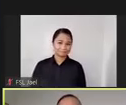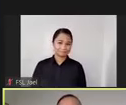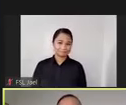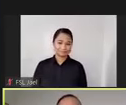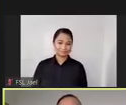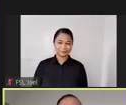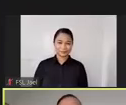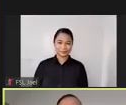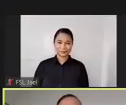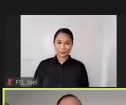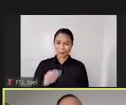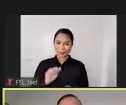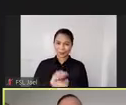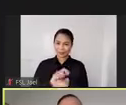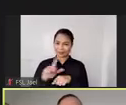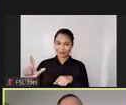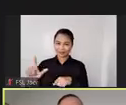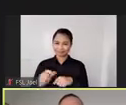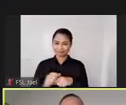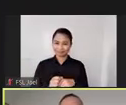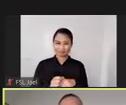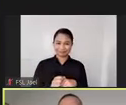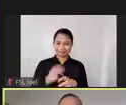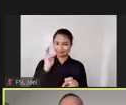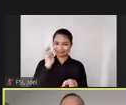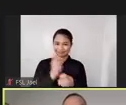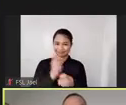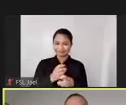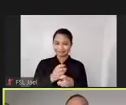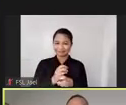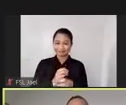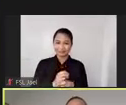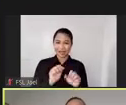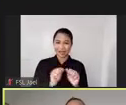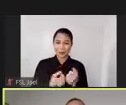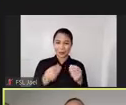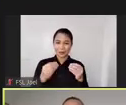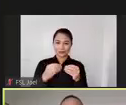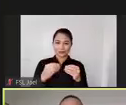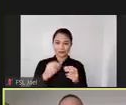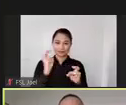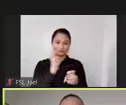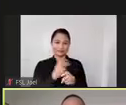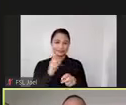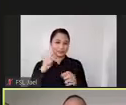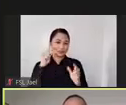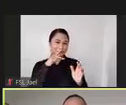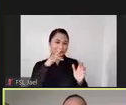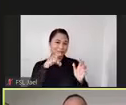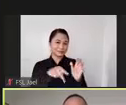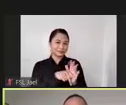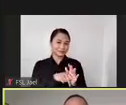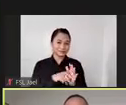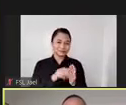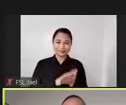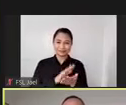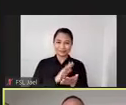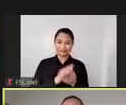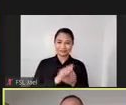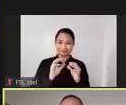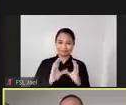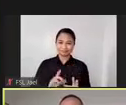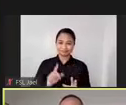ng mga public school teachers ng Santo Niño Island, Samar. Dati po, 4 to 10 p.m. lang may kuryente sa